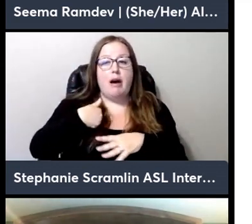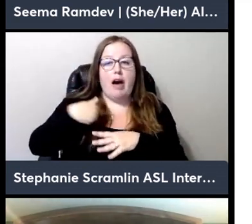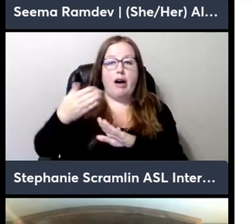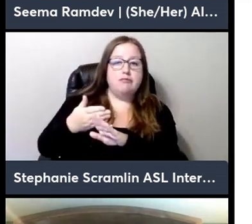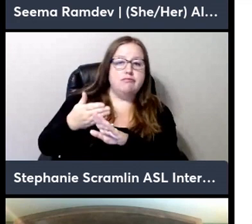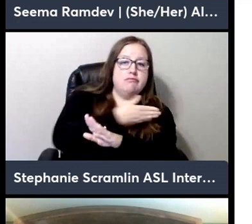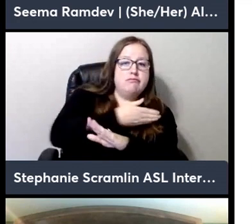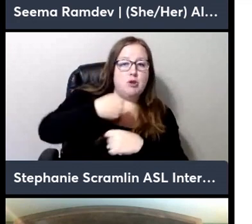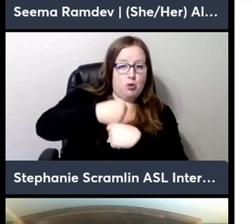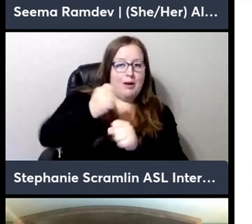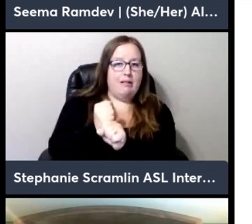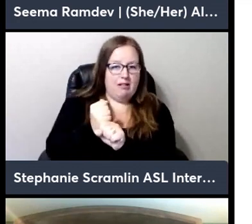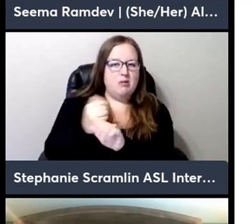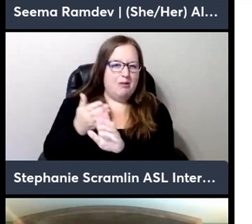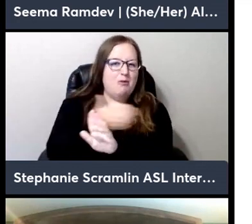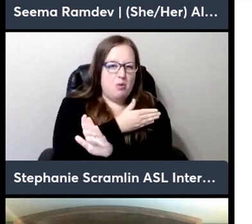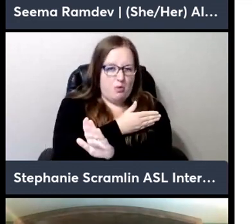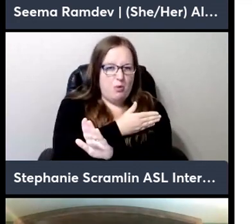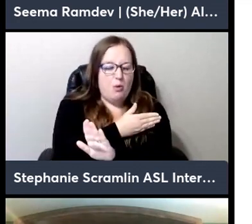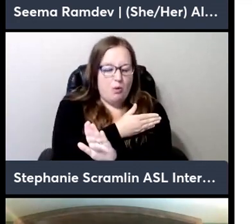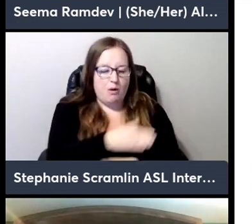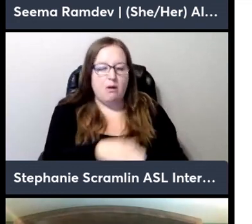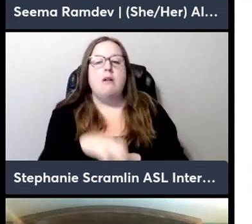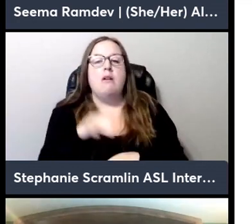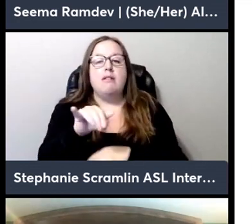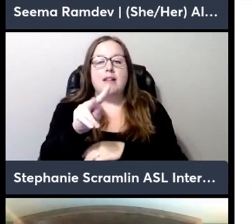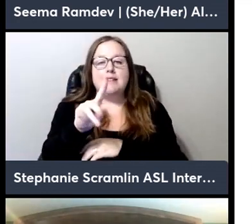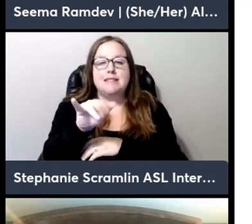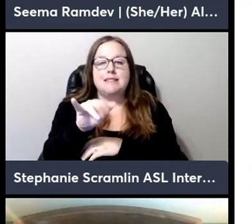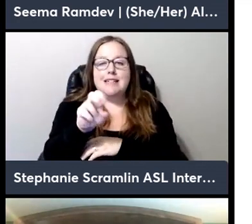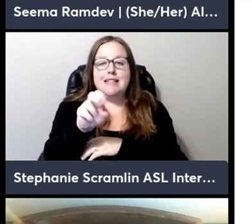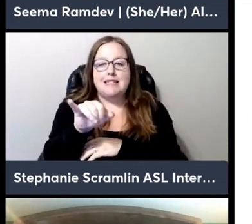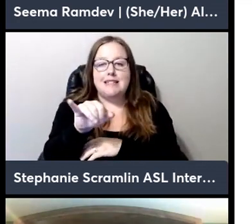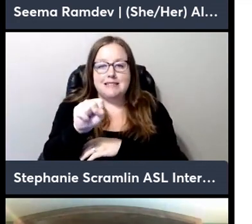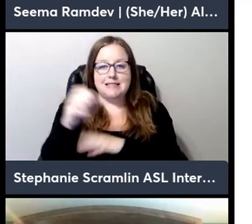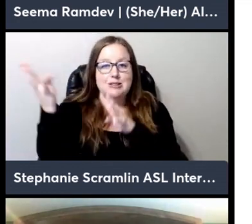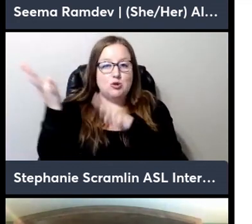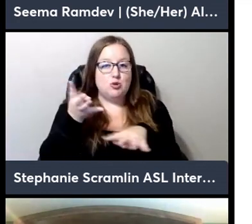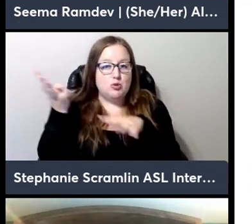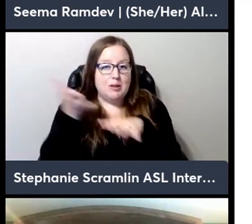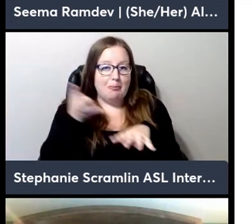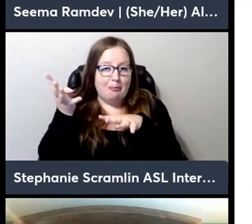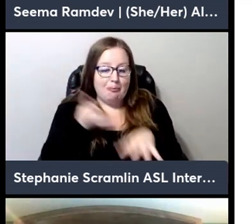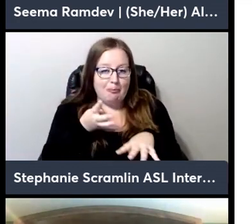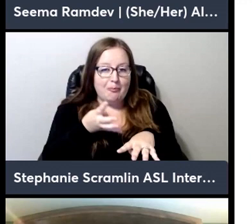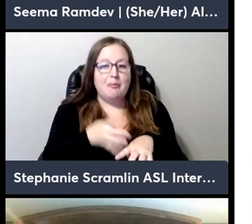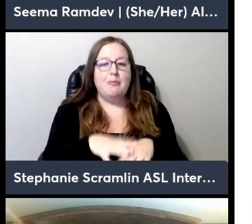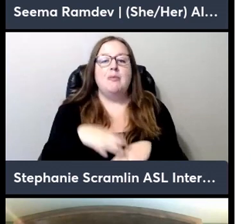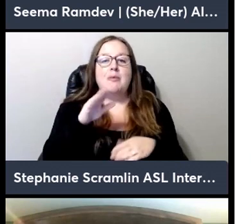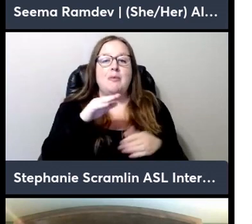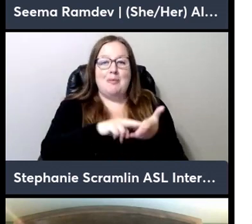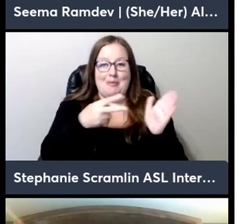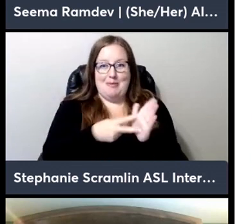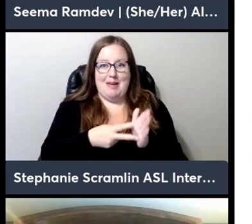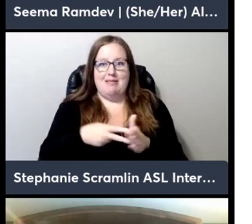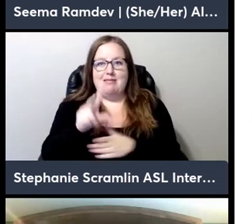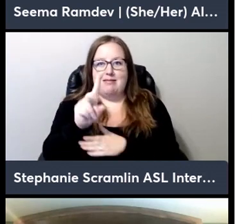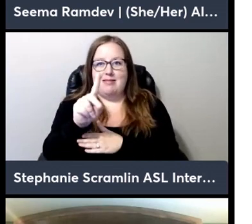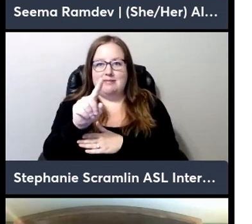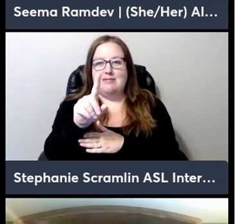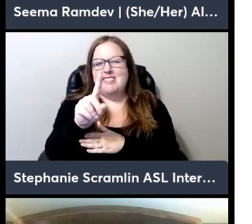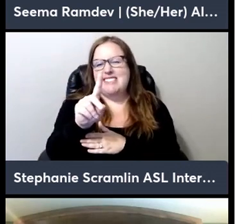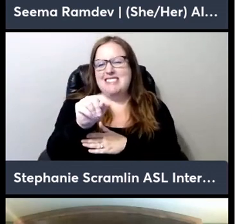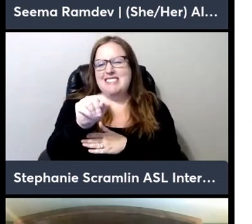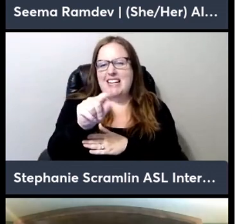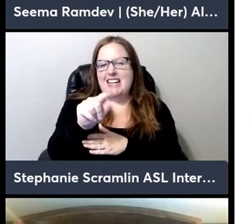of time. And that's our Kinesis stream, where we'll be streaming our orders data. And the format is going to be